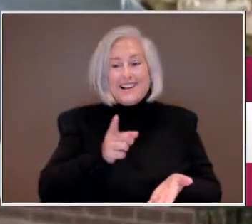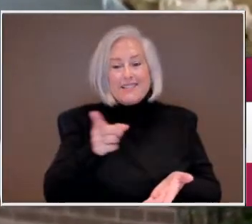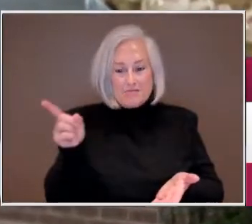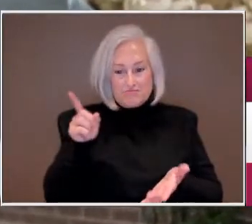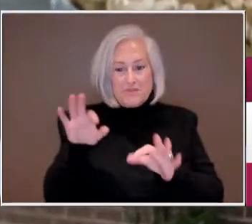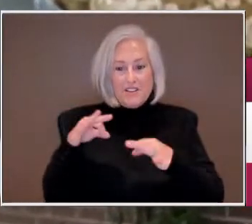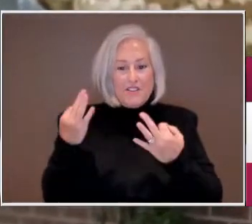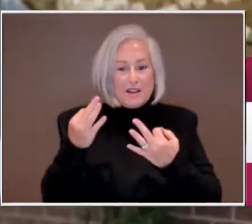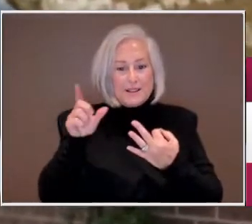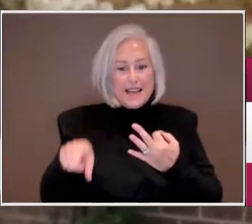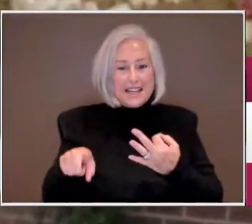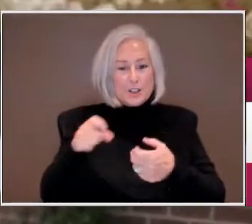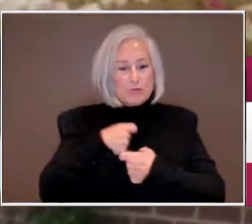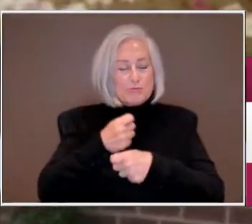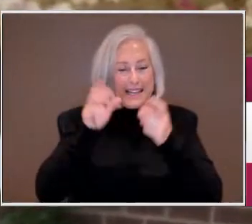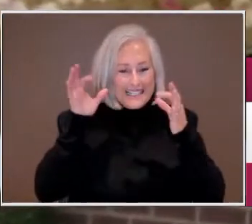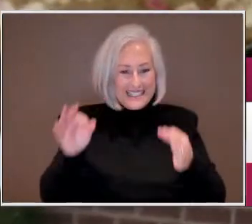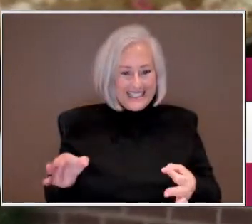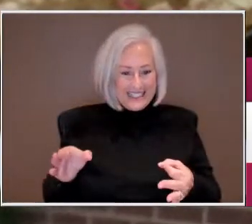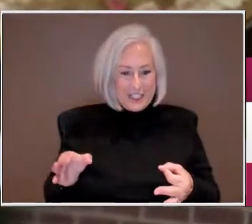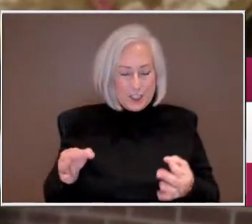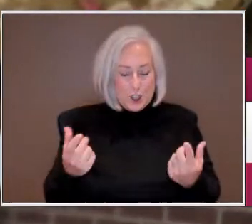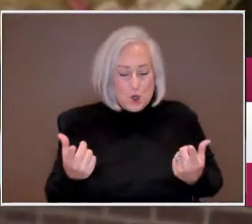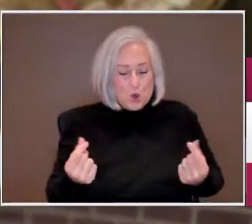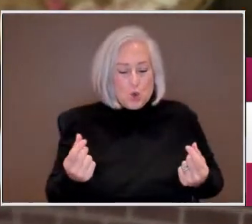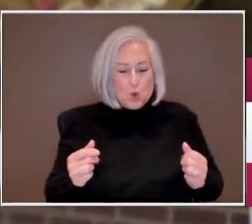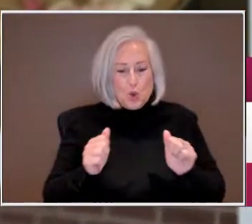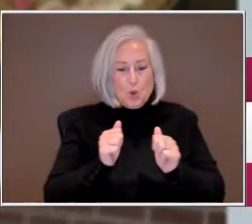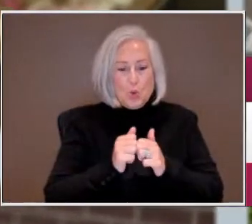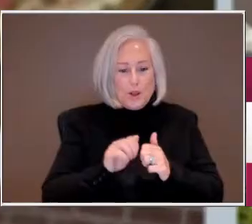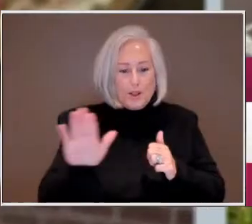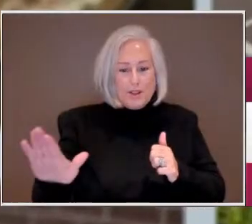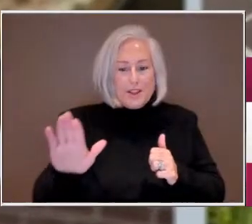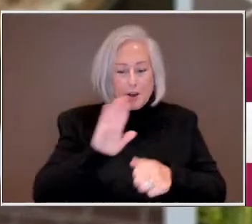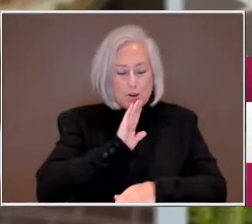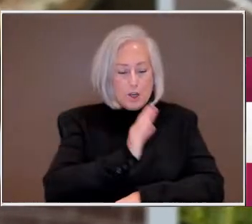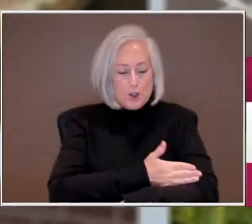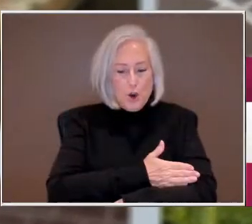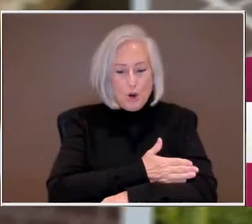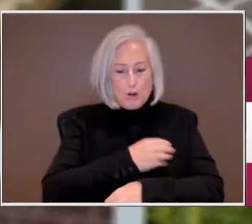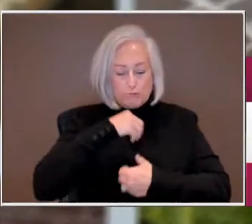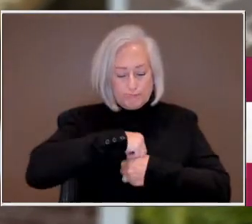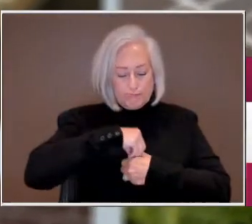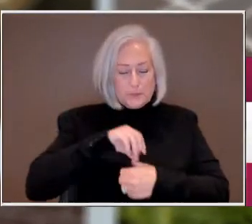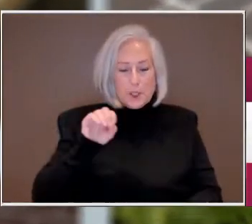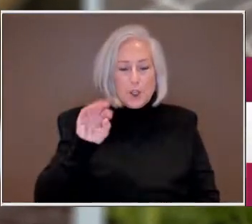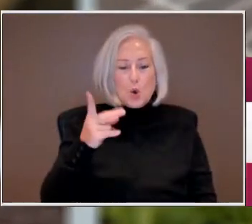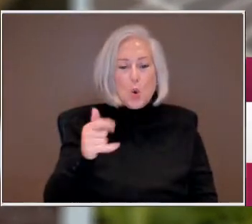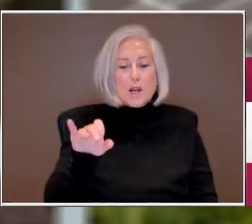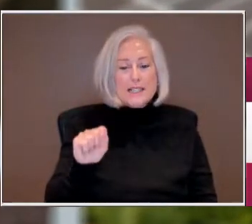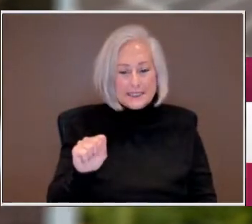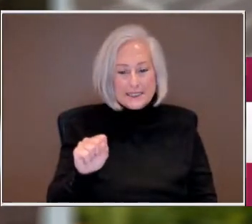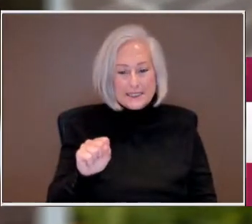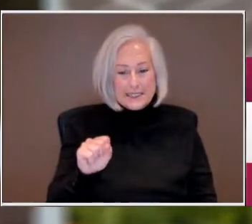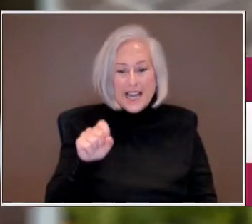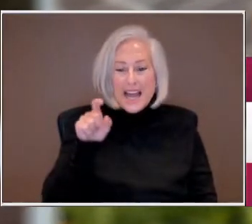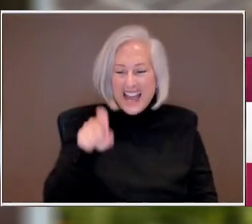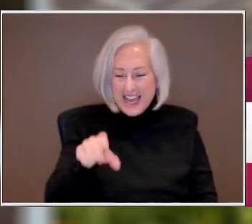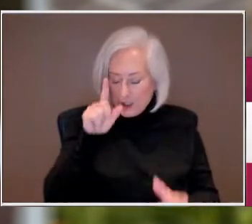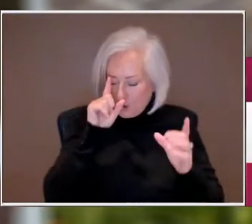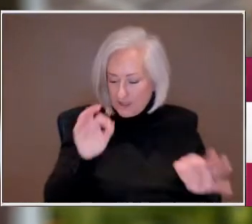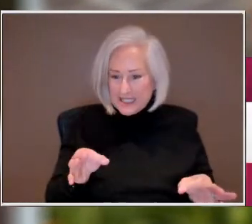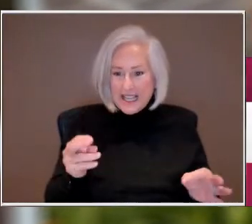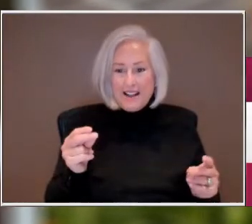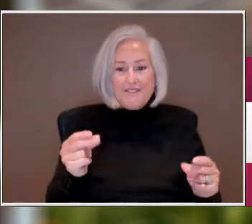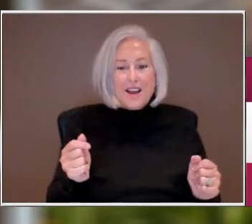ever wants to make, what to do with their daughter's organs. And they had to make that decision quickly. Her parents say they knew without a